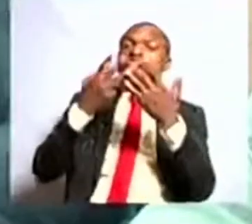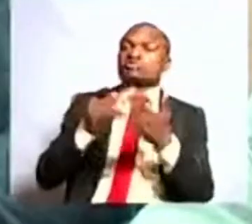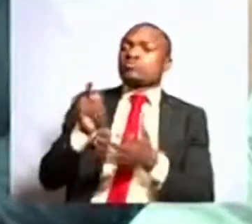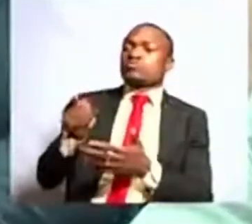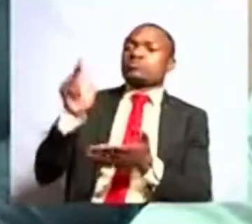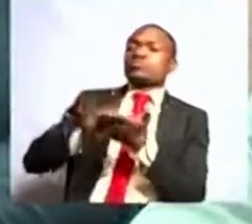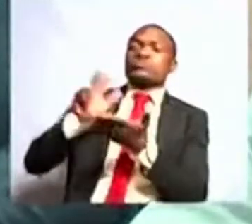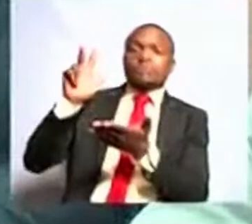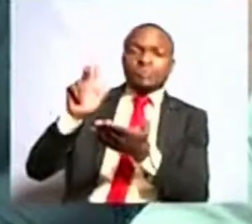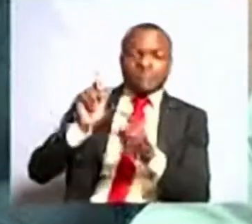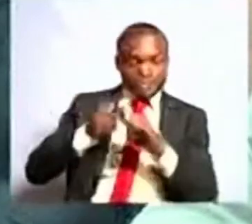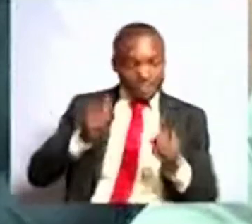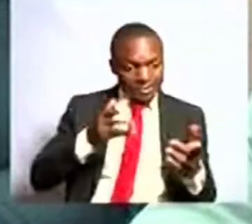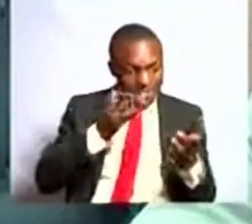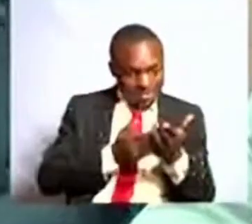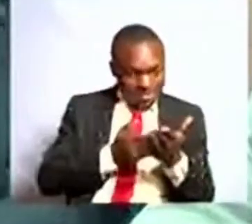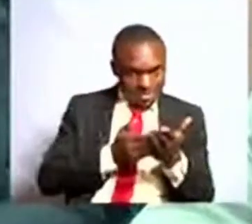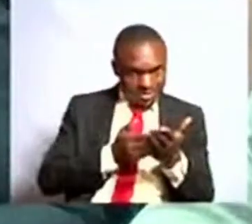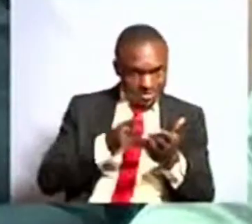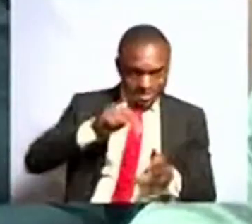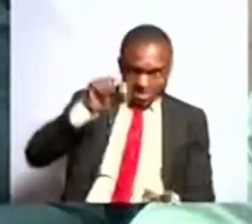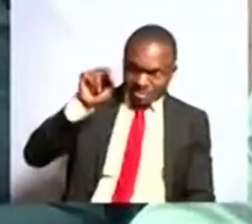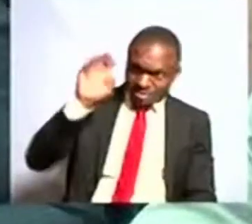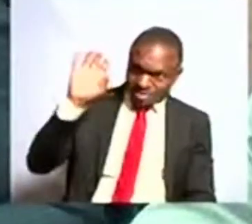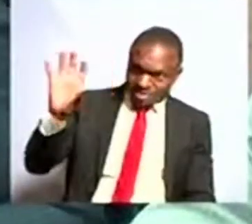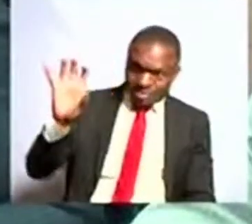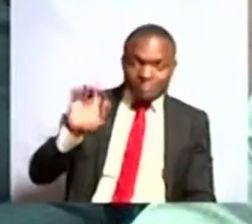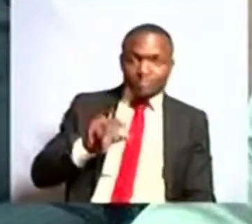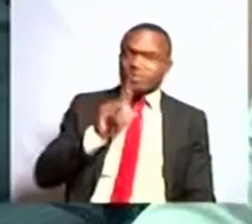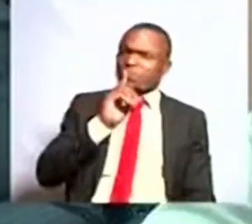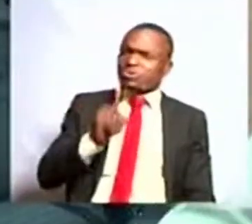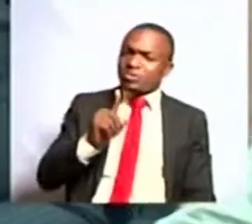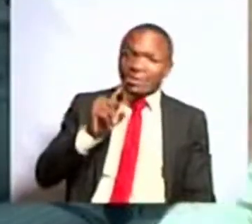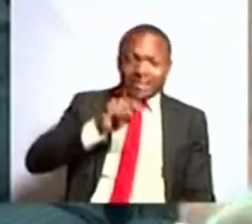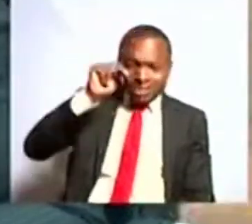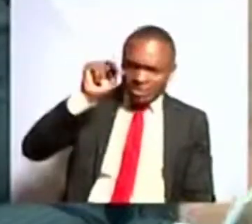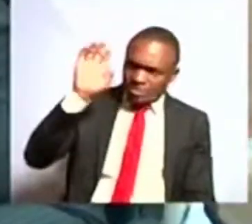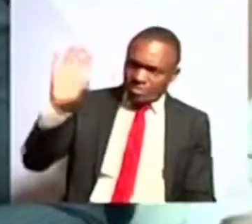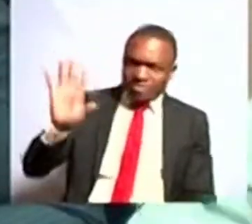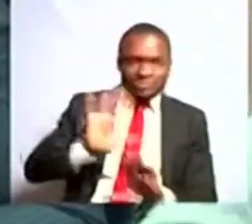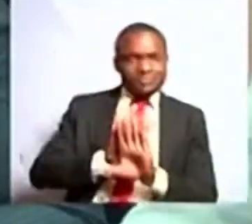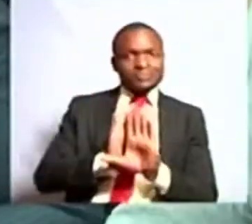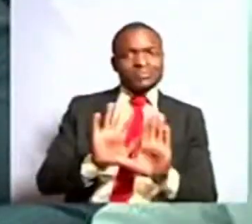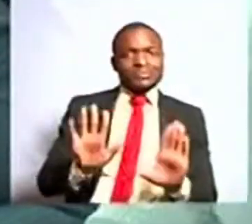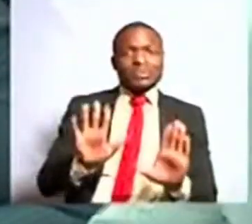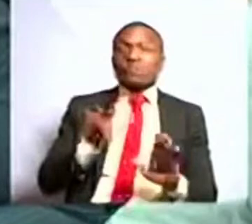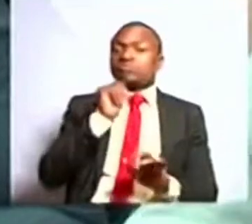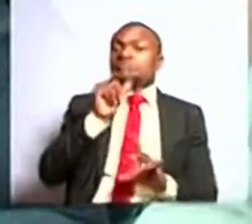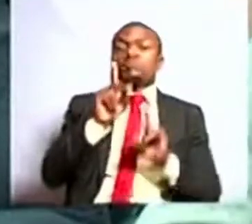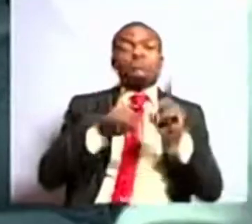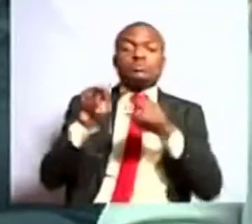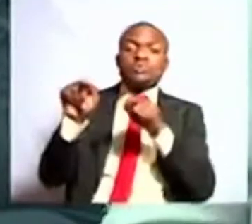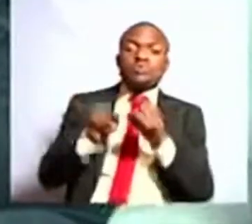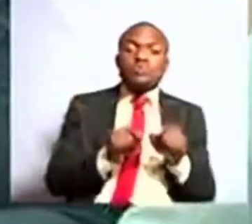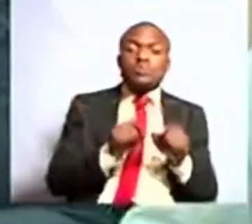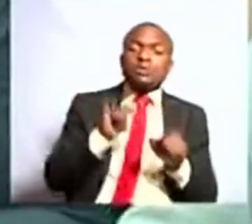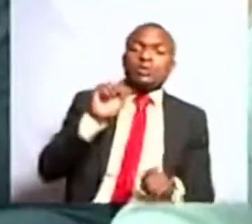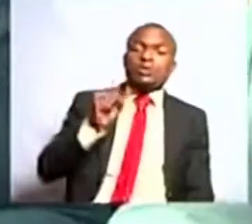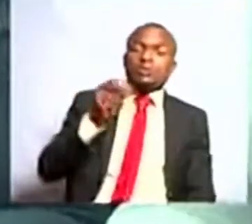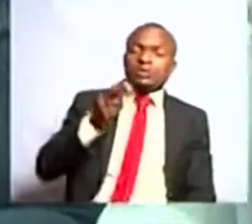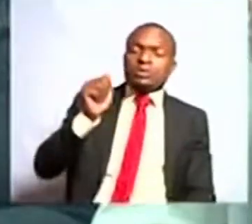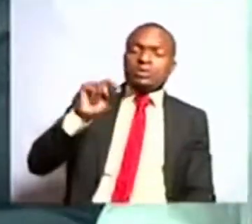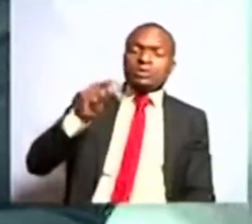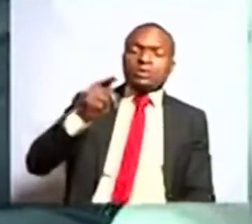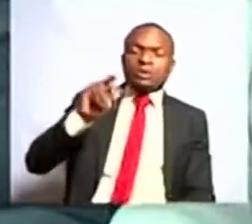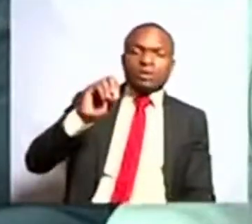sign, but this is within Northern Province. Sure, it's within Northern Province. It's not that people are coming from Shangombo to come and